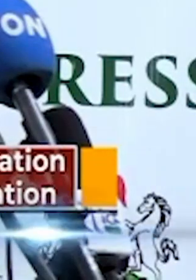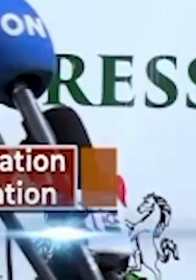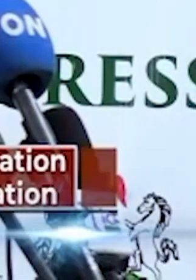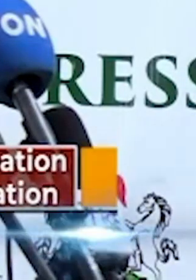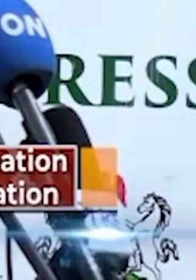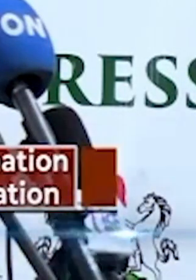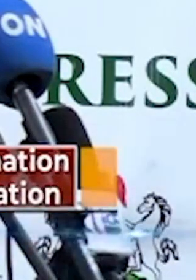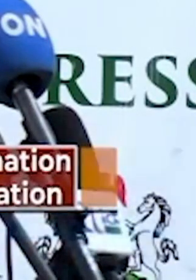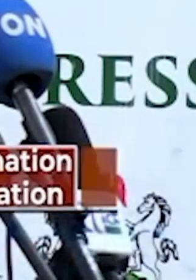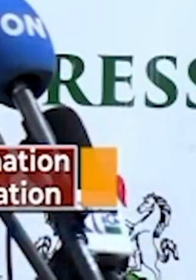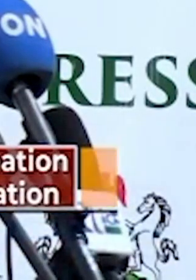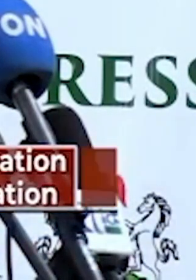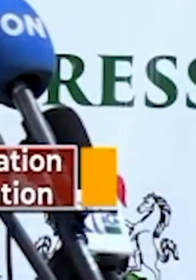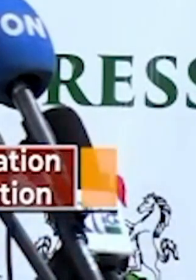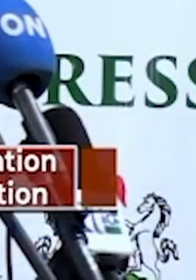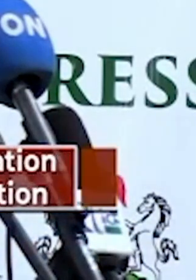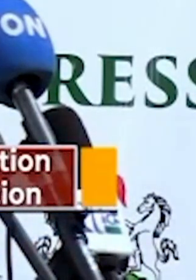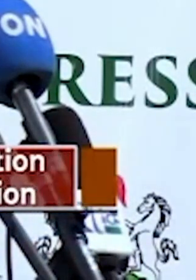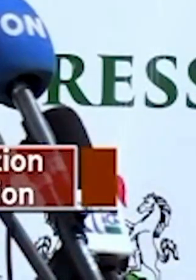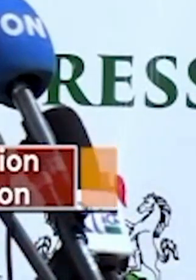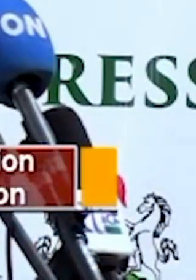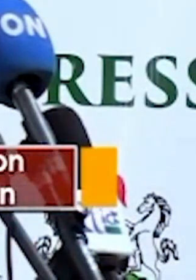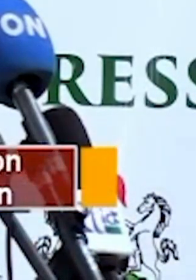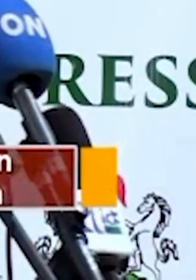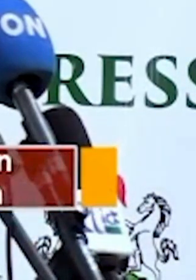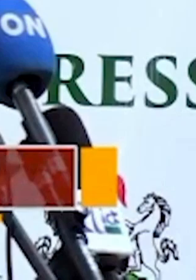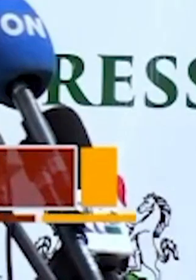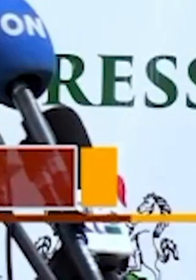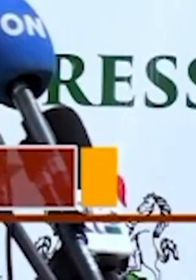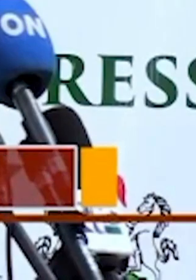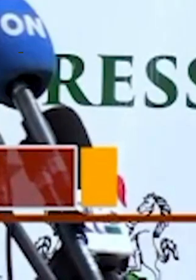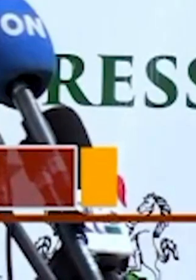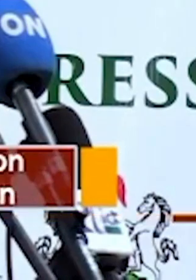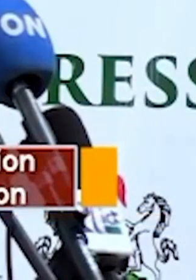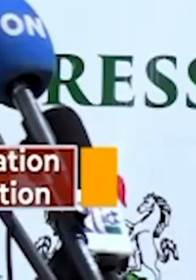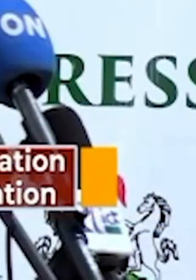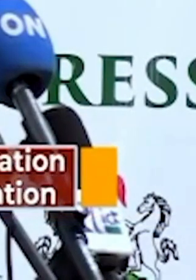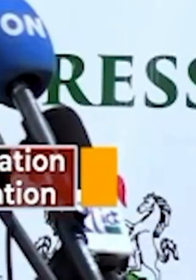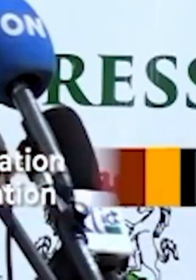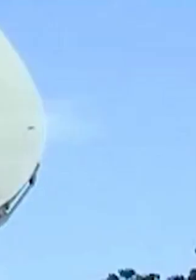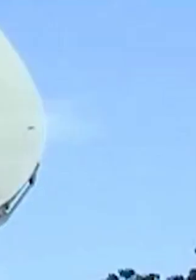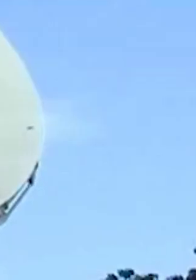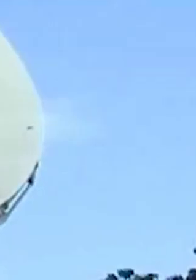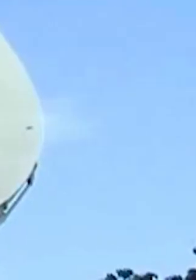kidnappers, and destroyers, and they must be presented as such.